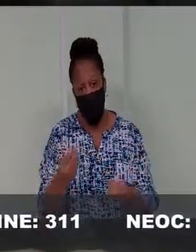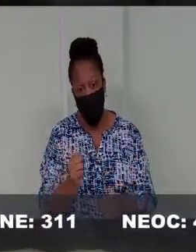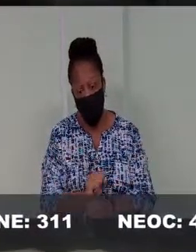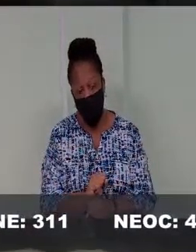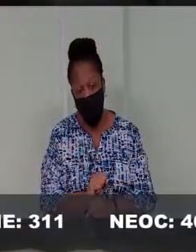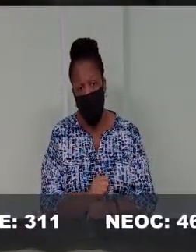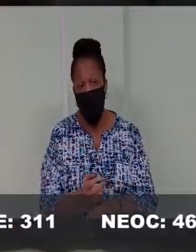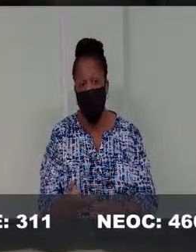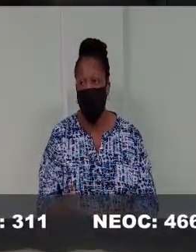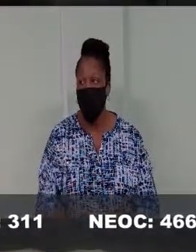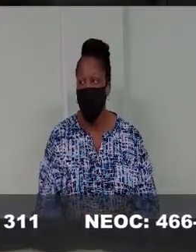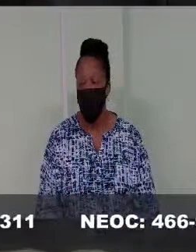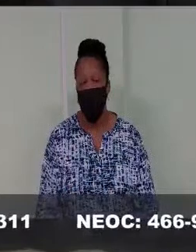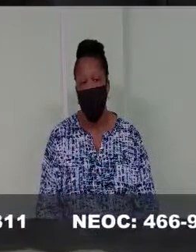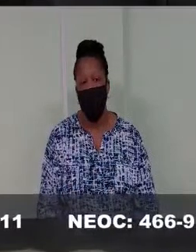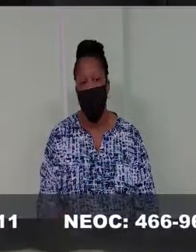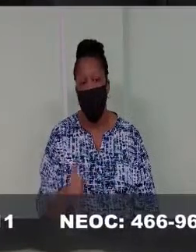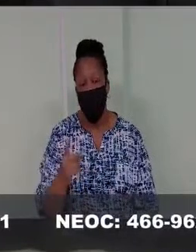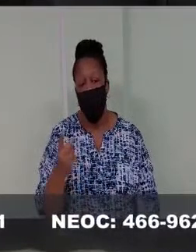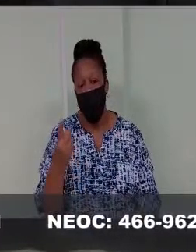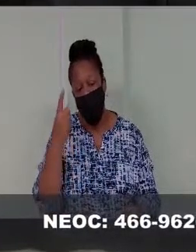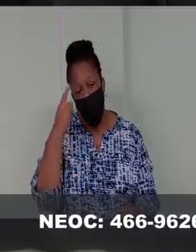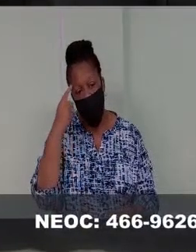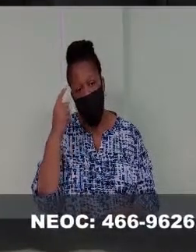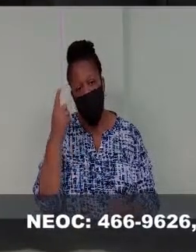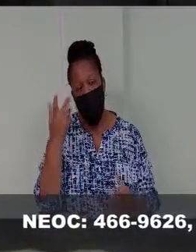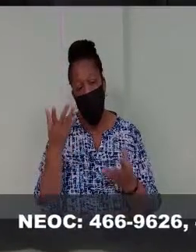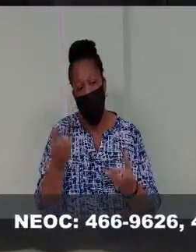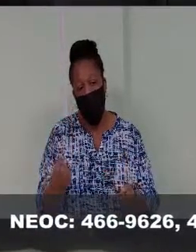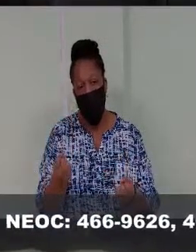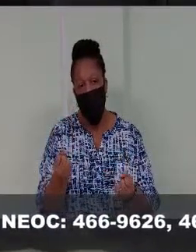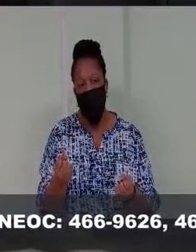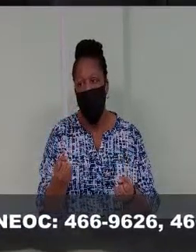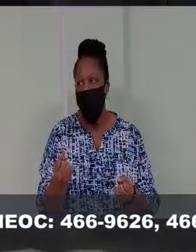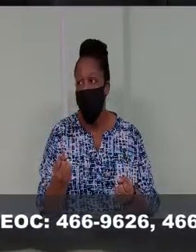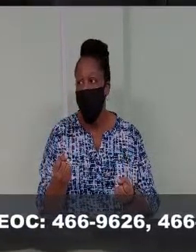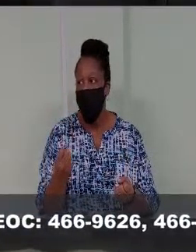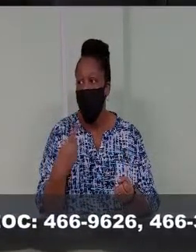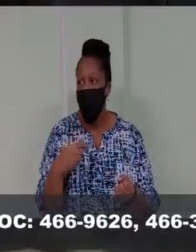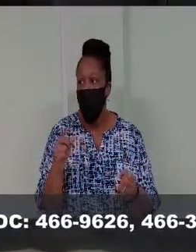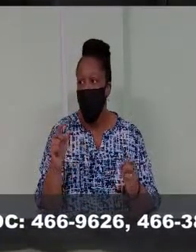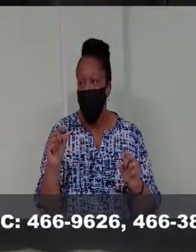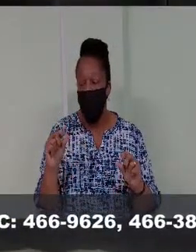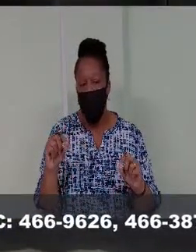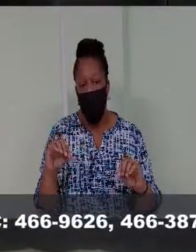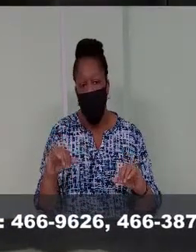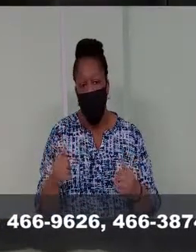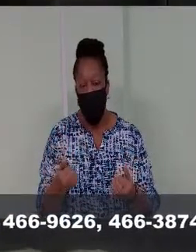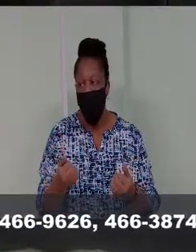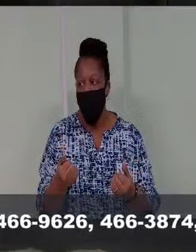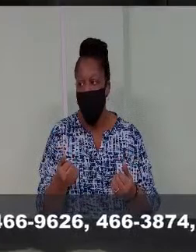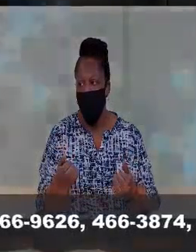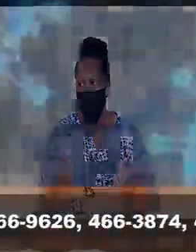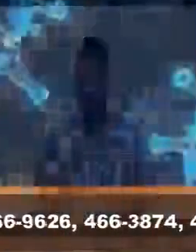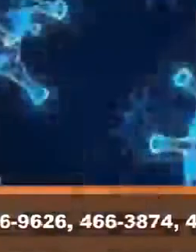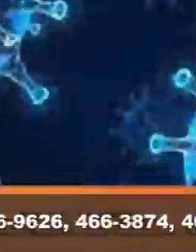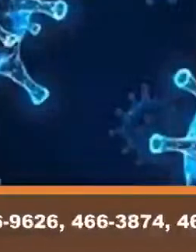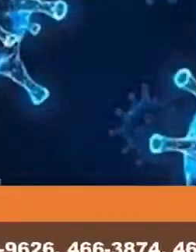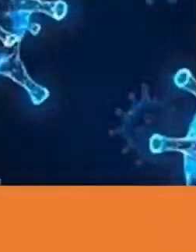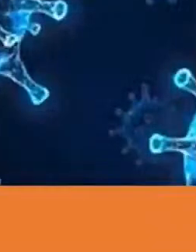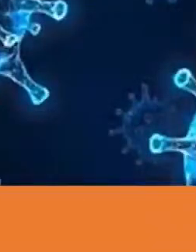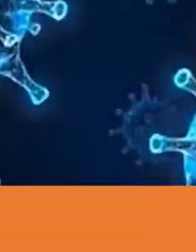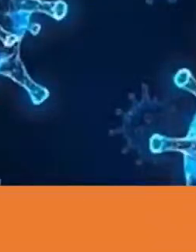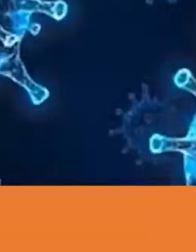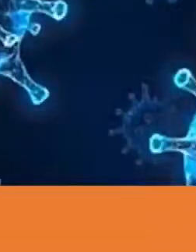One of the areas that I want to focus on today is governance. Now, governance has 3 tiers, and I want to go through